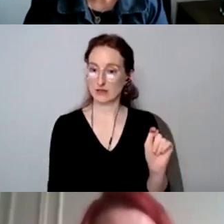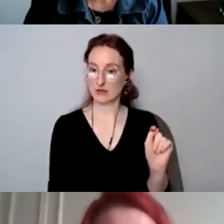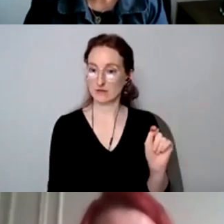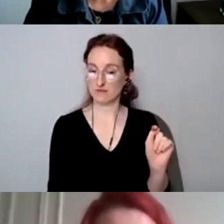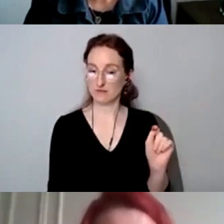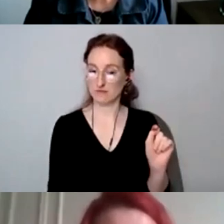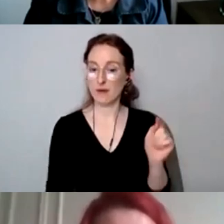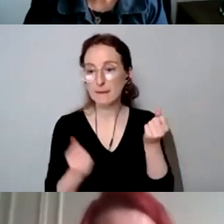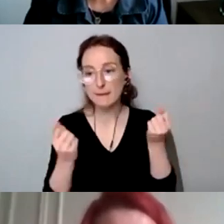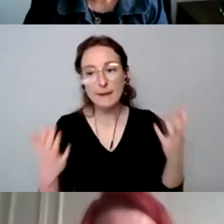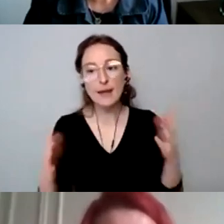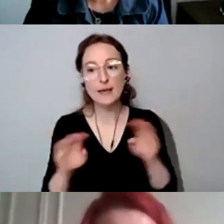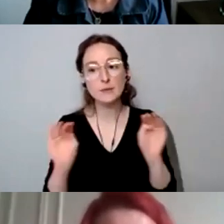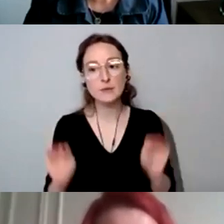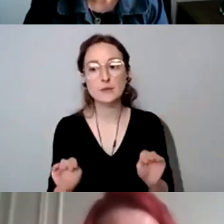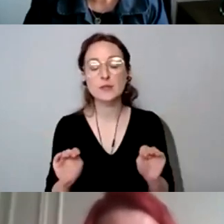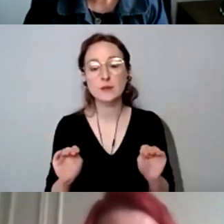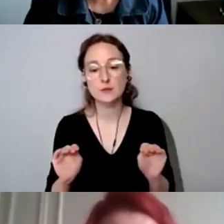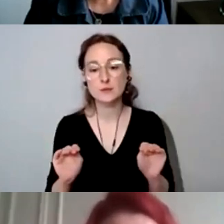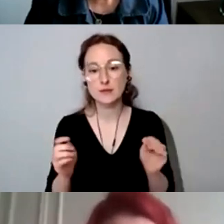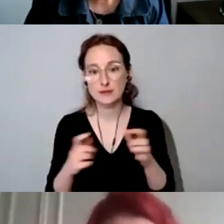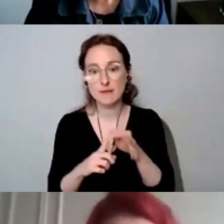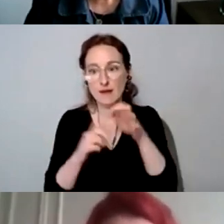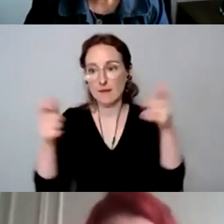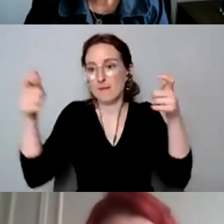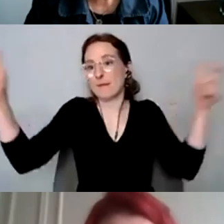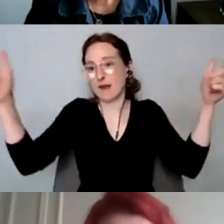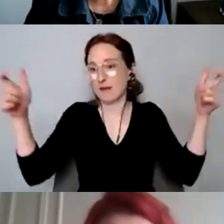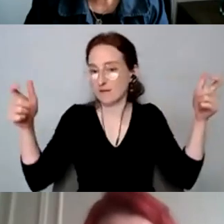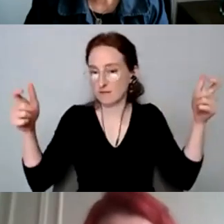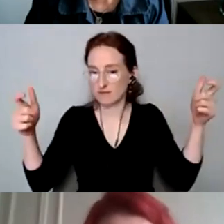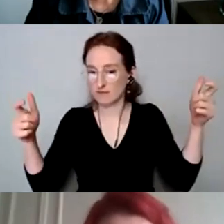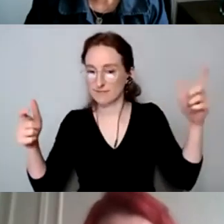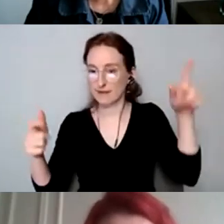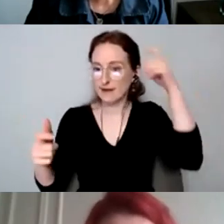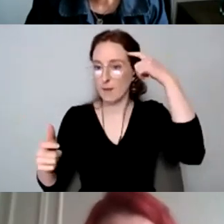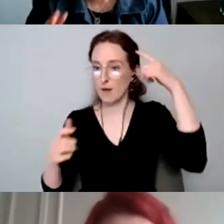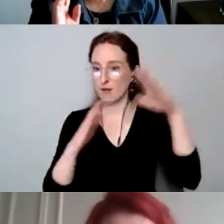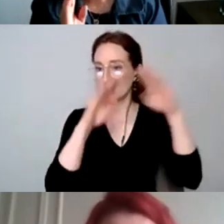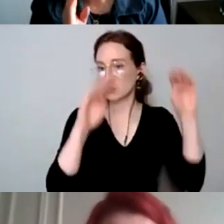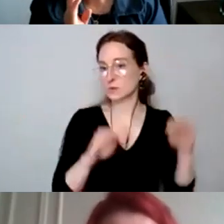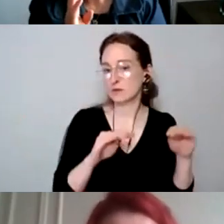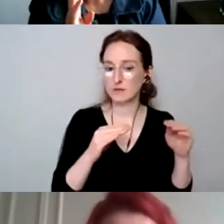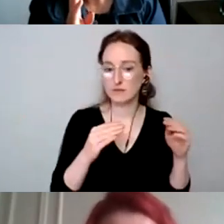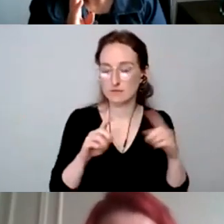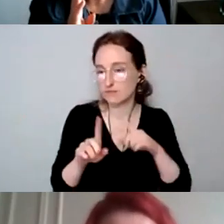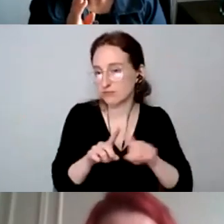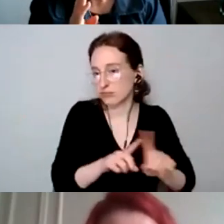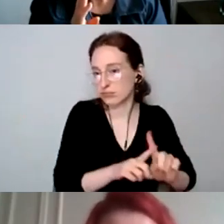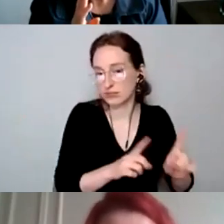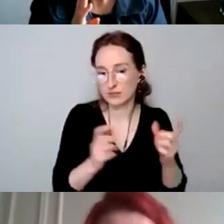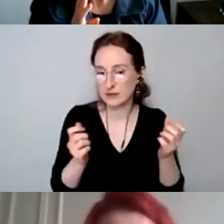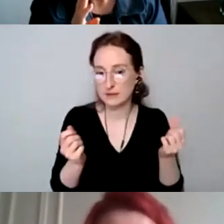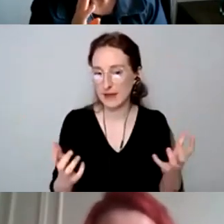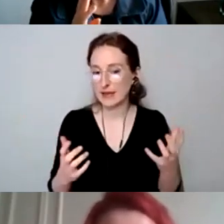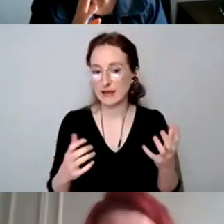Many museums, especially big and located in capitals, but not only in Moscow and St. Petersburg, but also in many